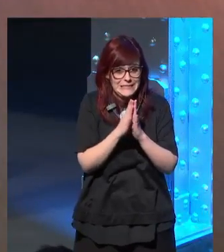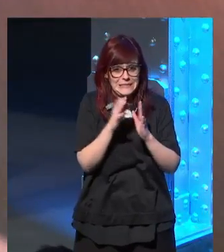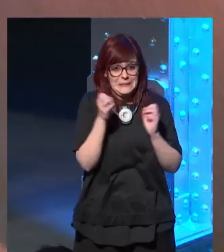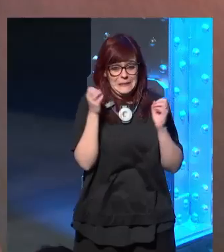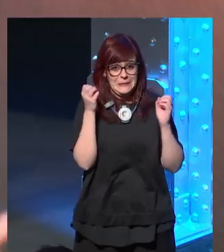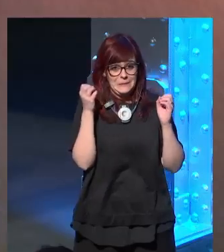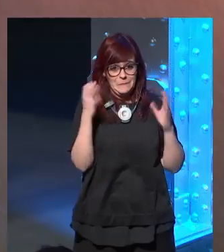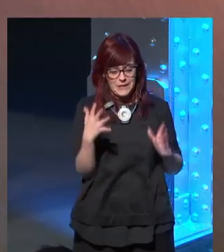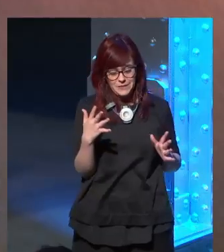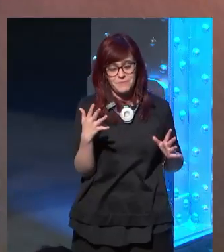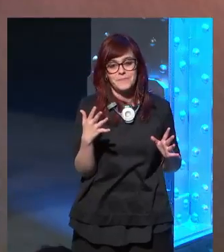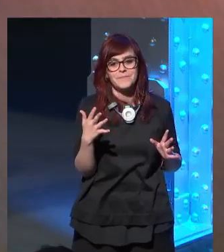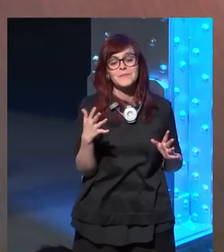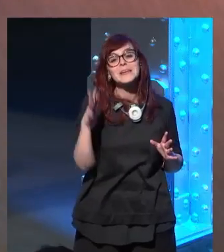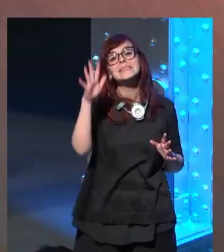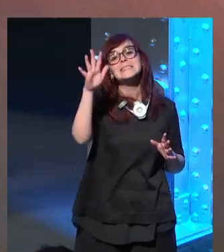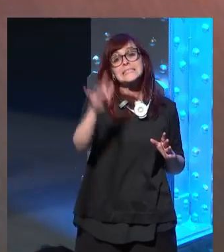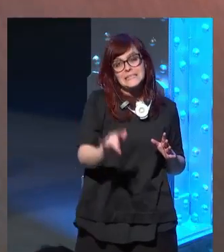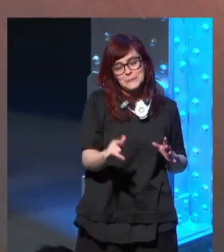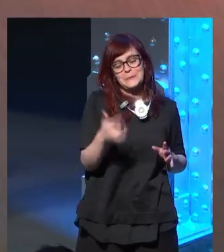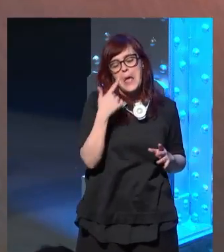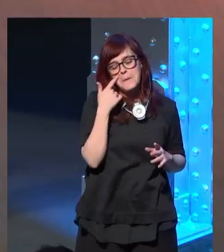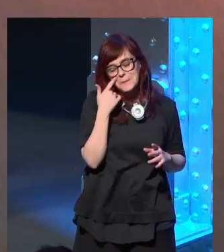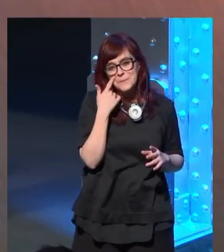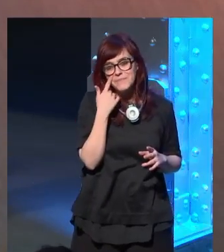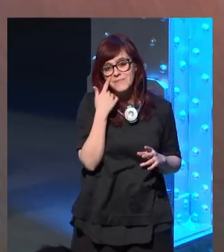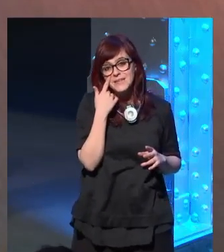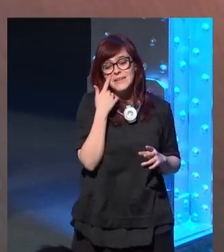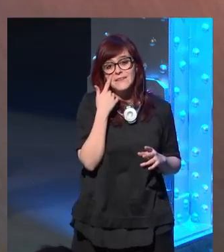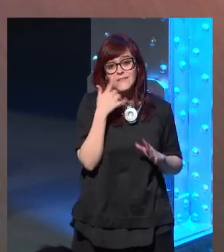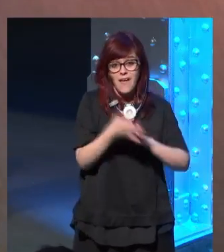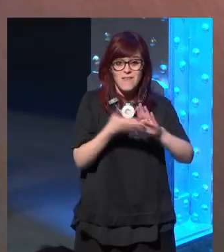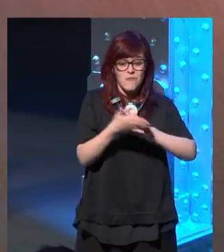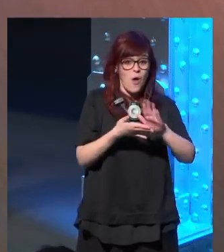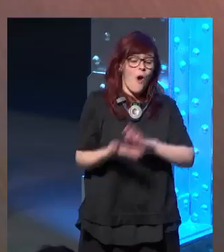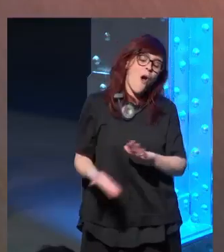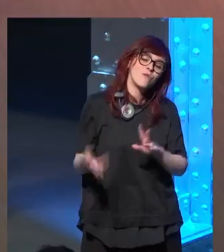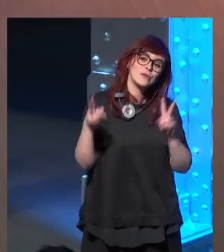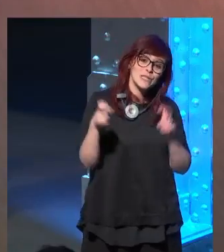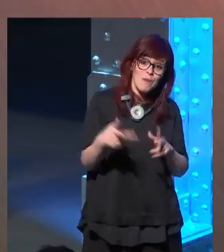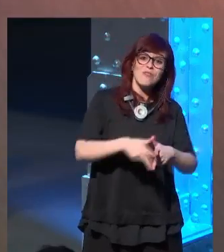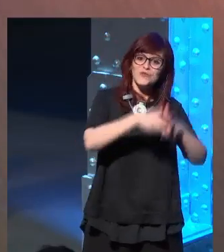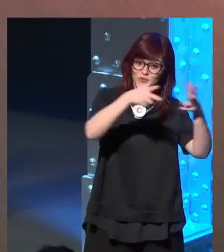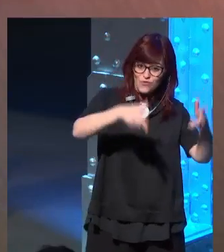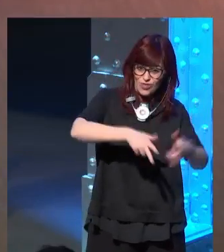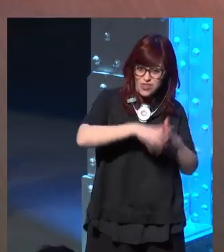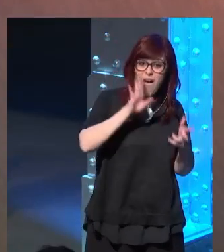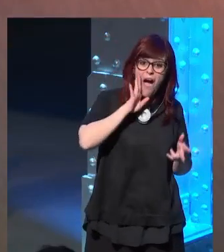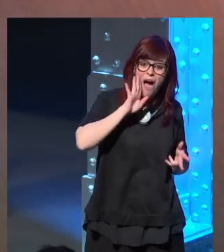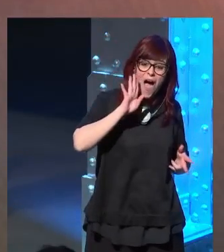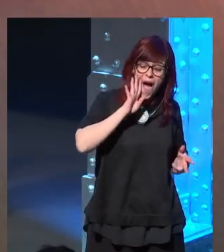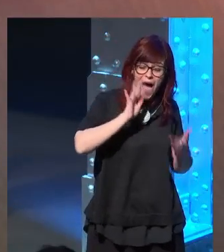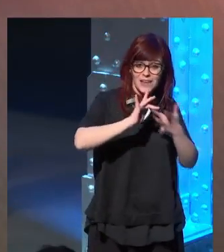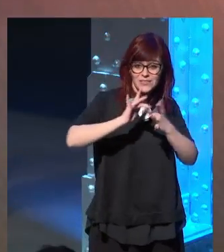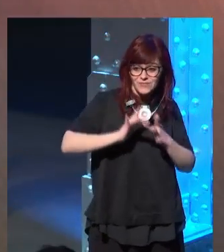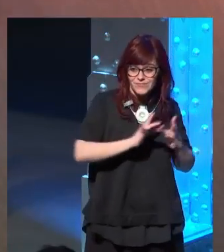No, if we backtrack to the social aspects or being connected, and I think